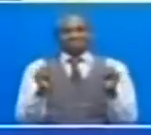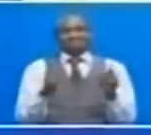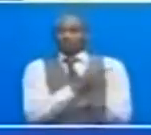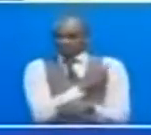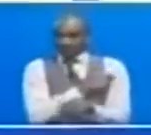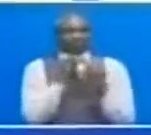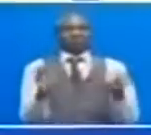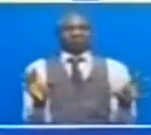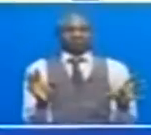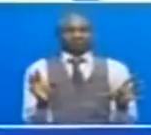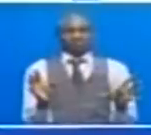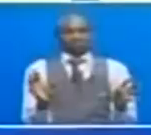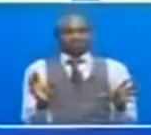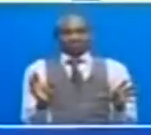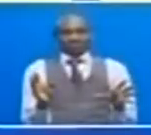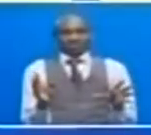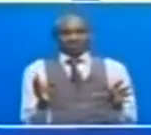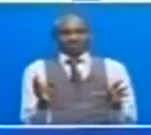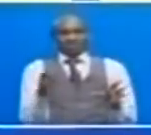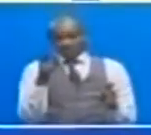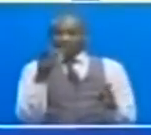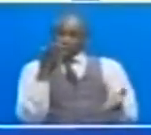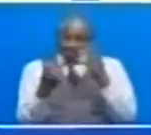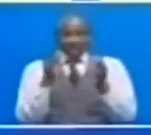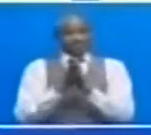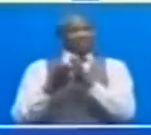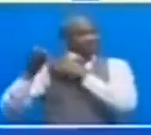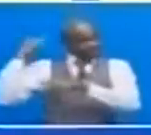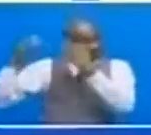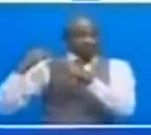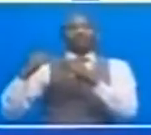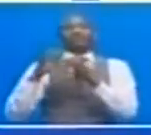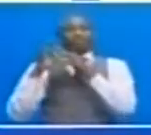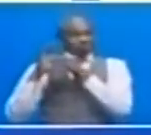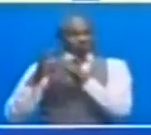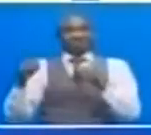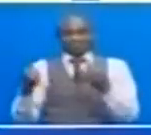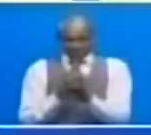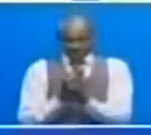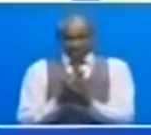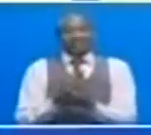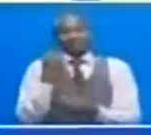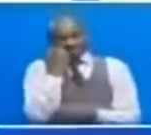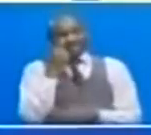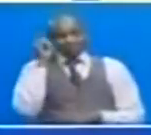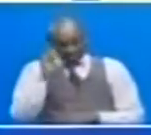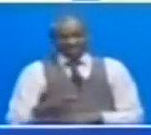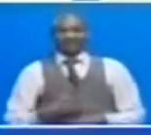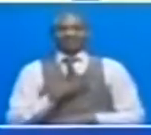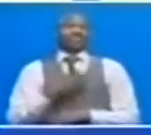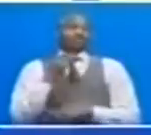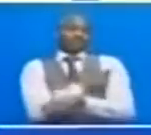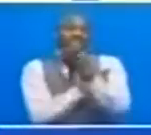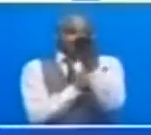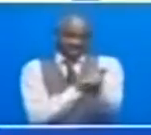for diagnosis. Compared to the traditional healthcare system and delivery, where the patient usually visits the